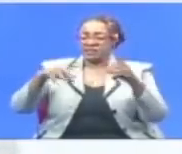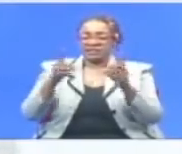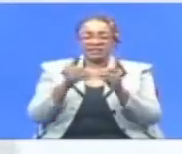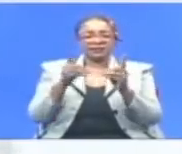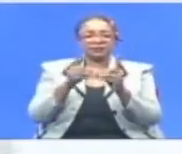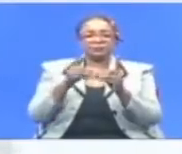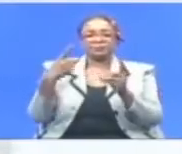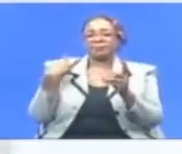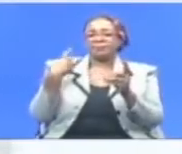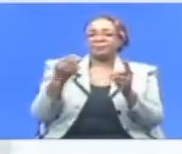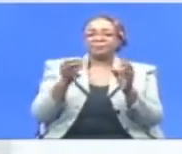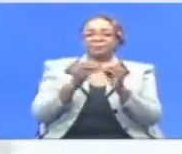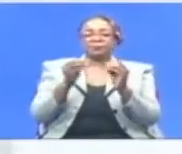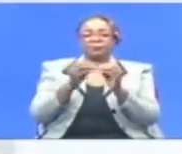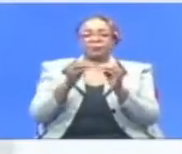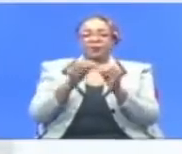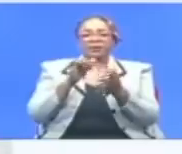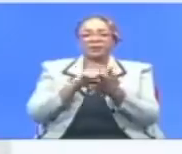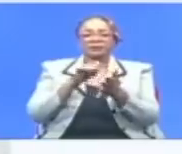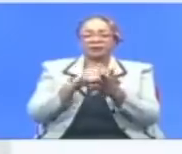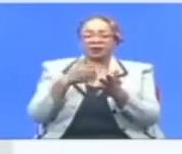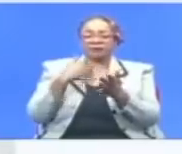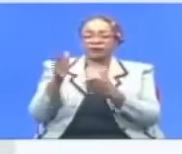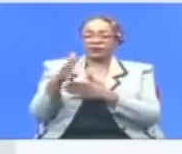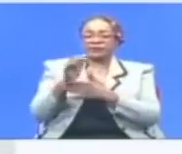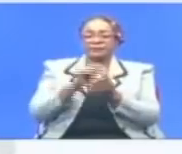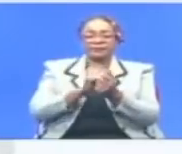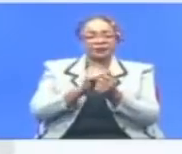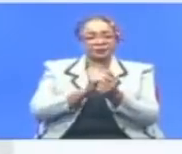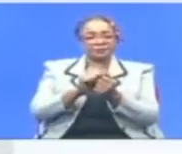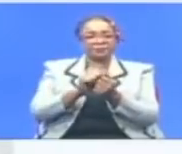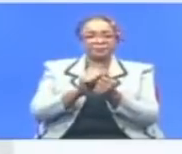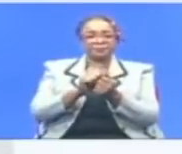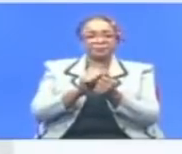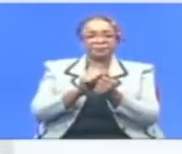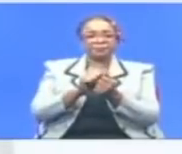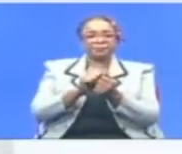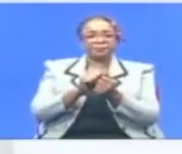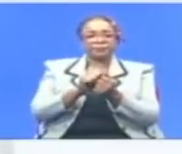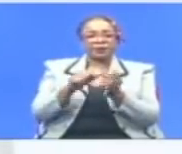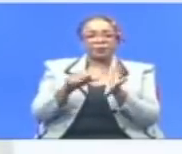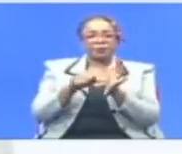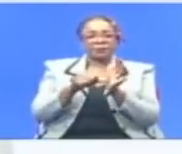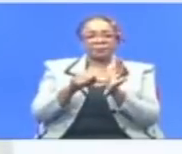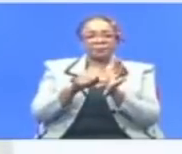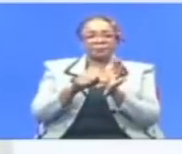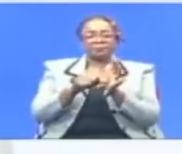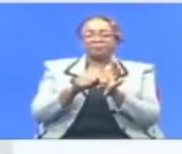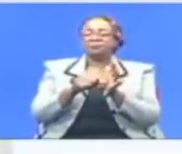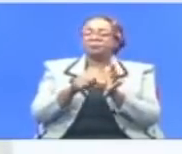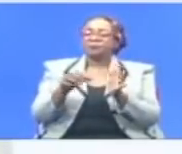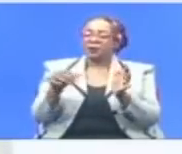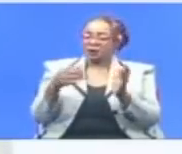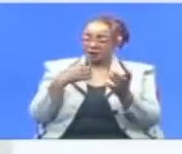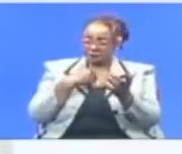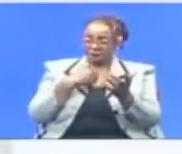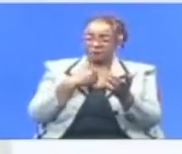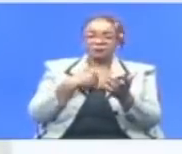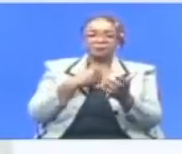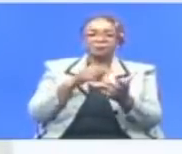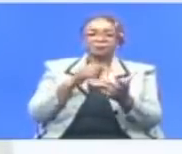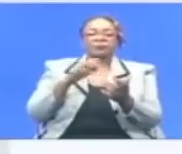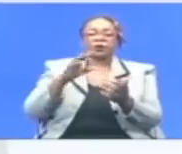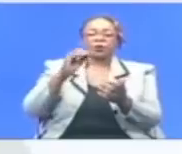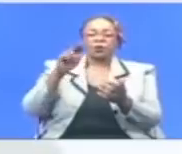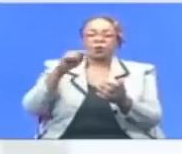being rallies that had been slated for Thursday and Friday. The root of the matter is said to be differences between outgoing Governor James